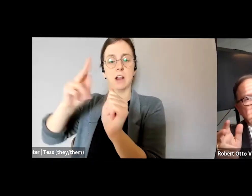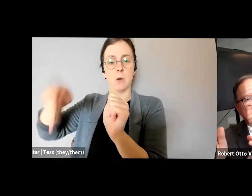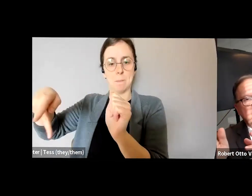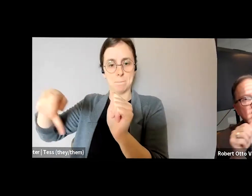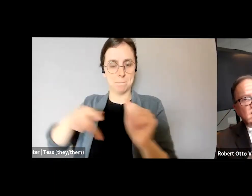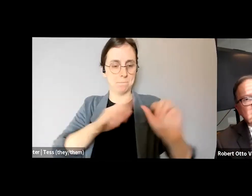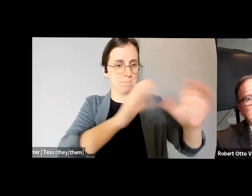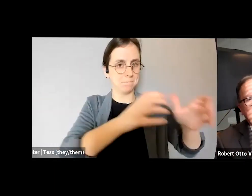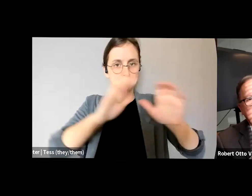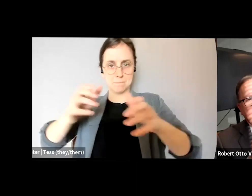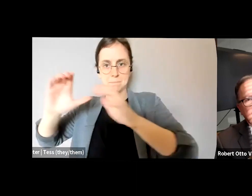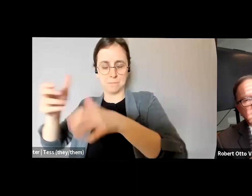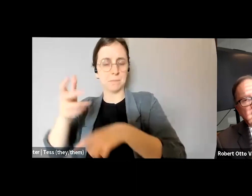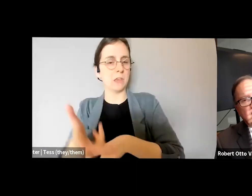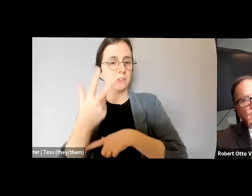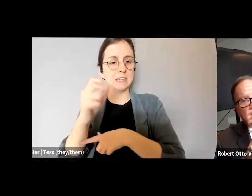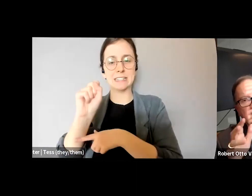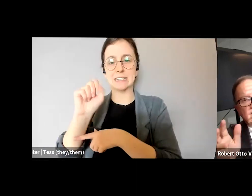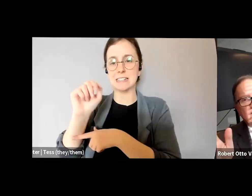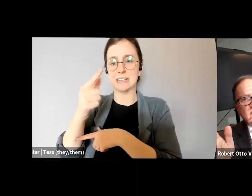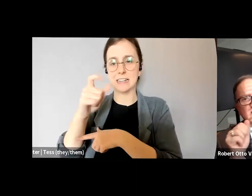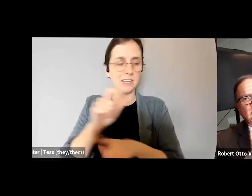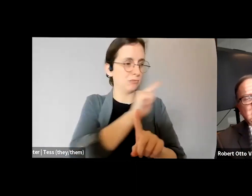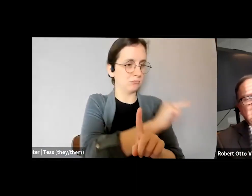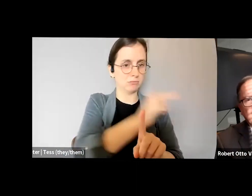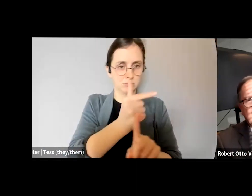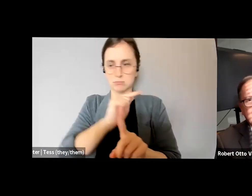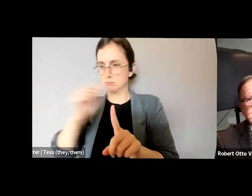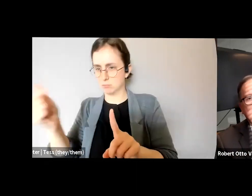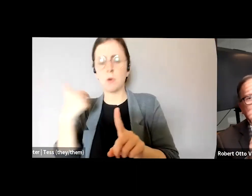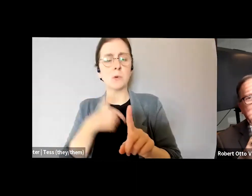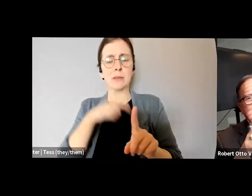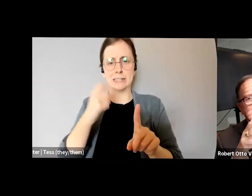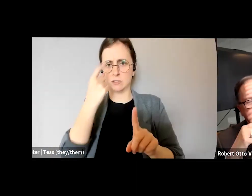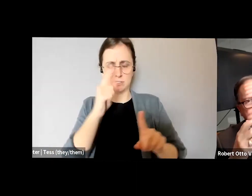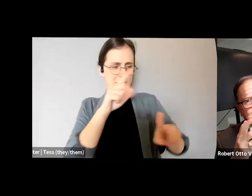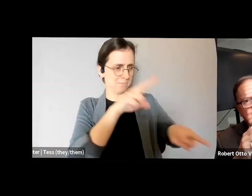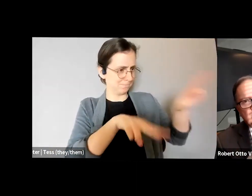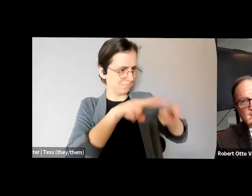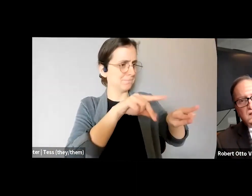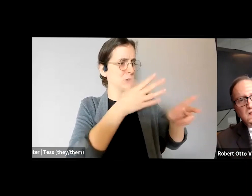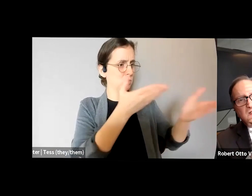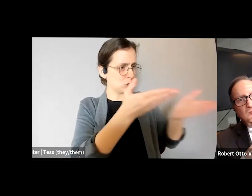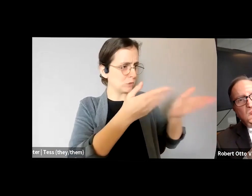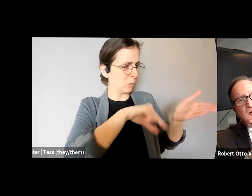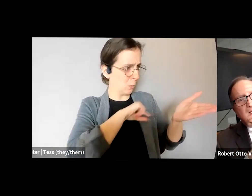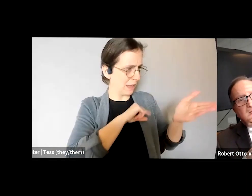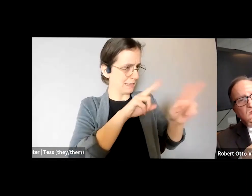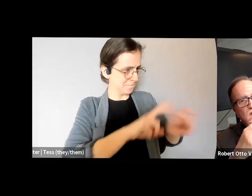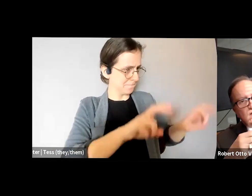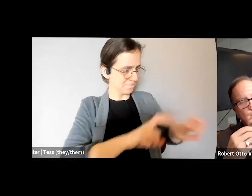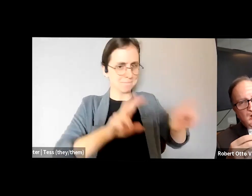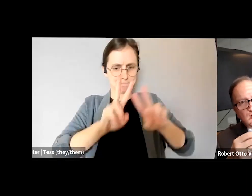all 3 stages, we need to understand the quality of services that are being provided, and that can only be done